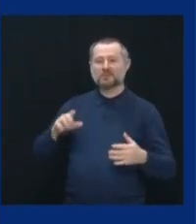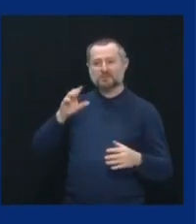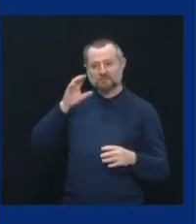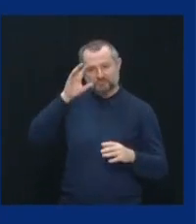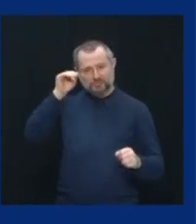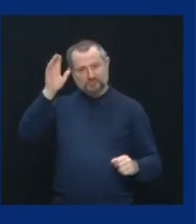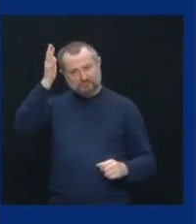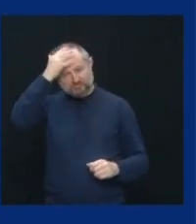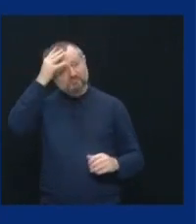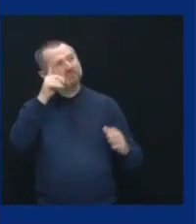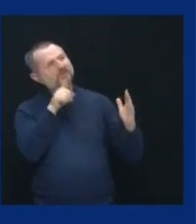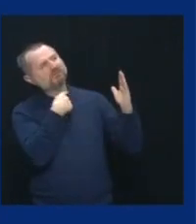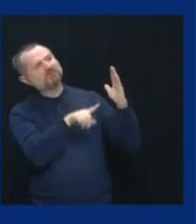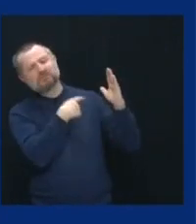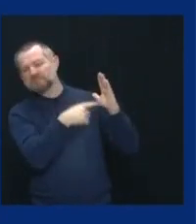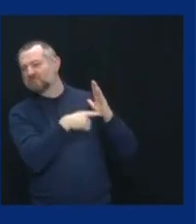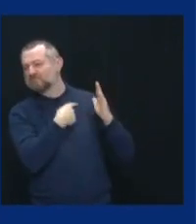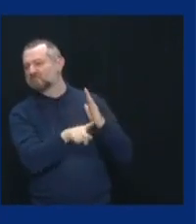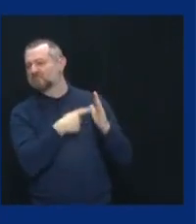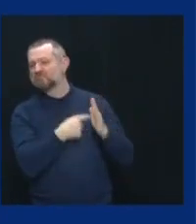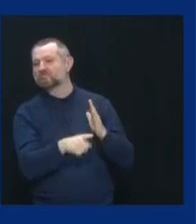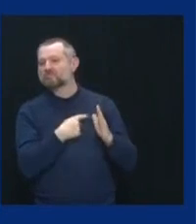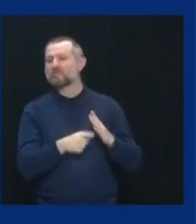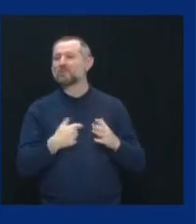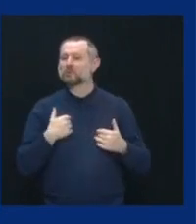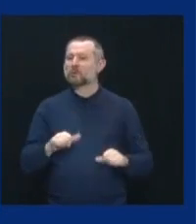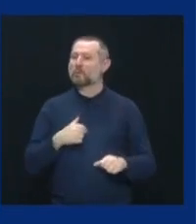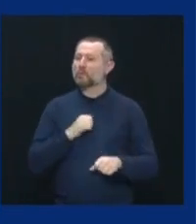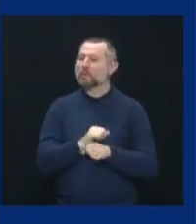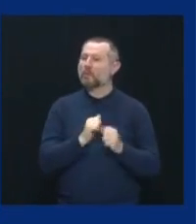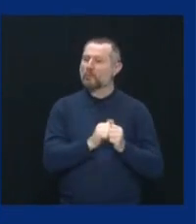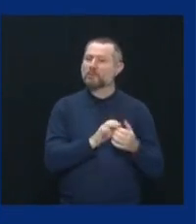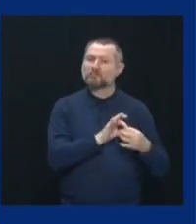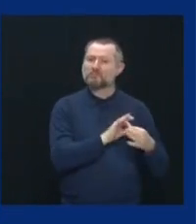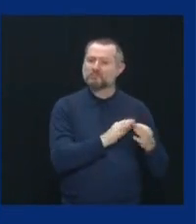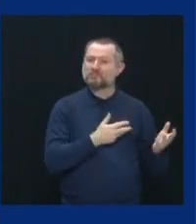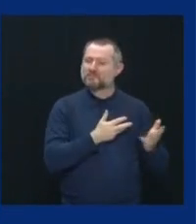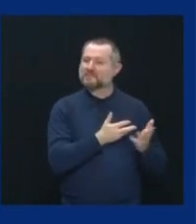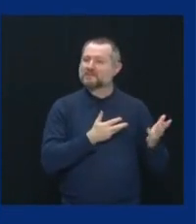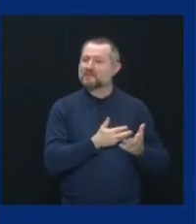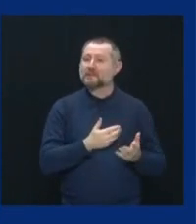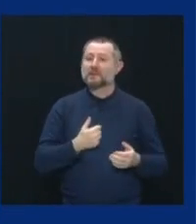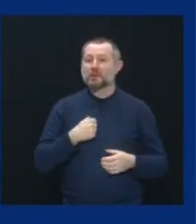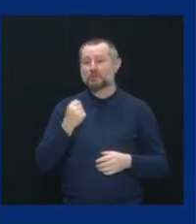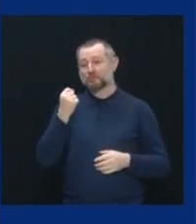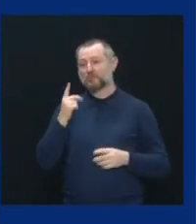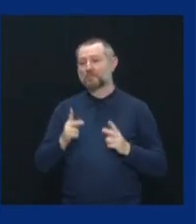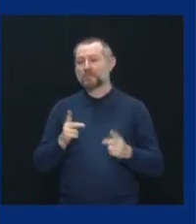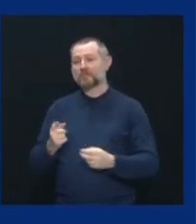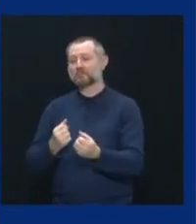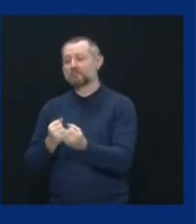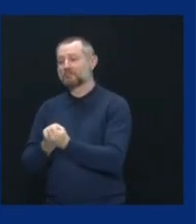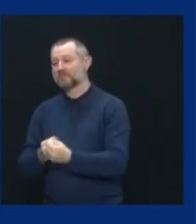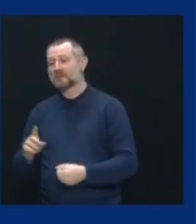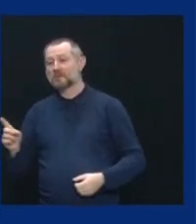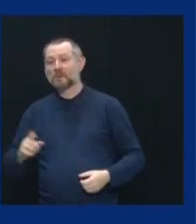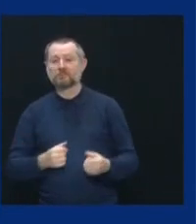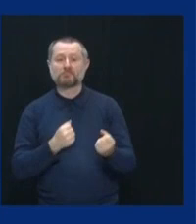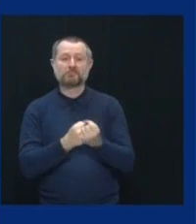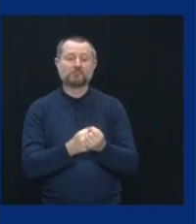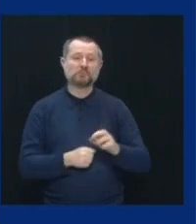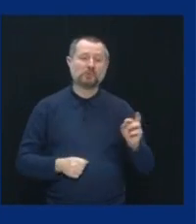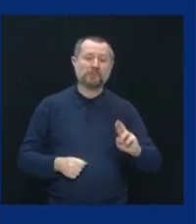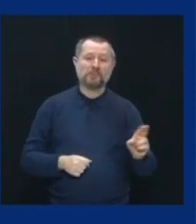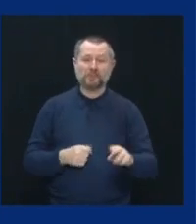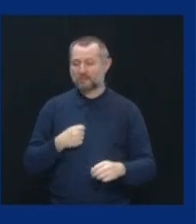Trump. I get how strong the feelings are on both sides. But when